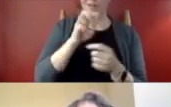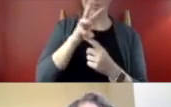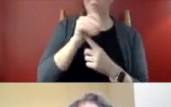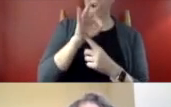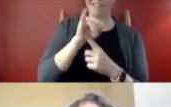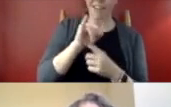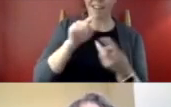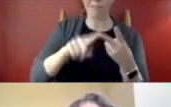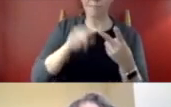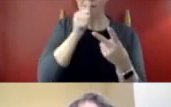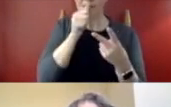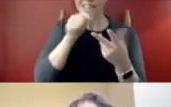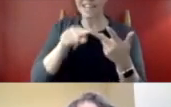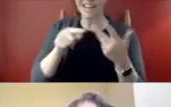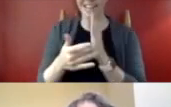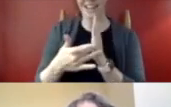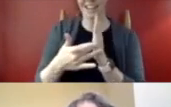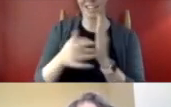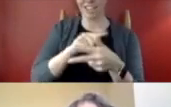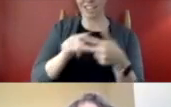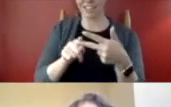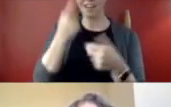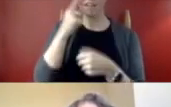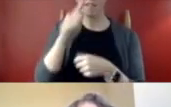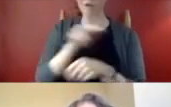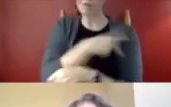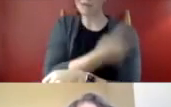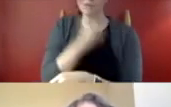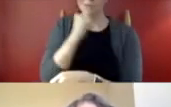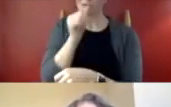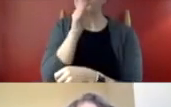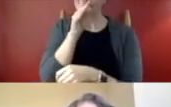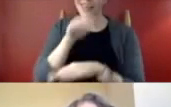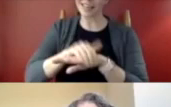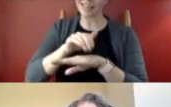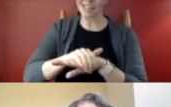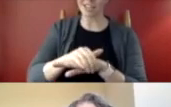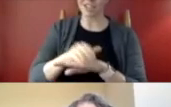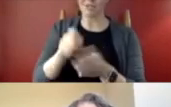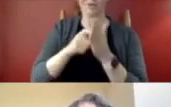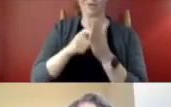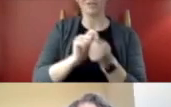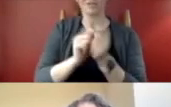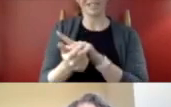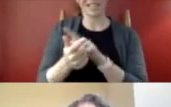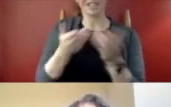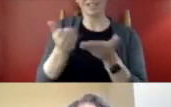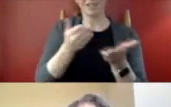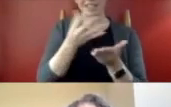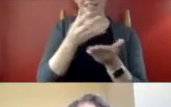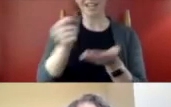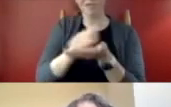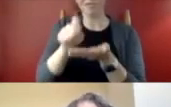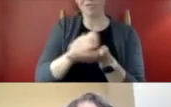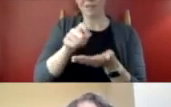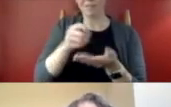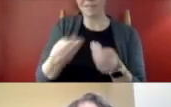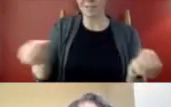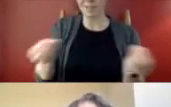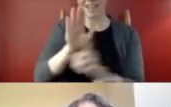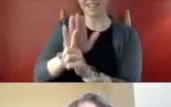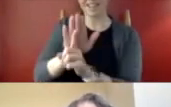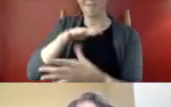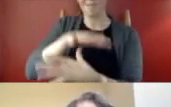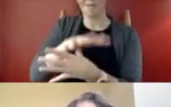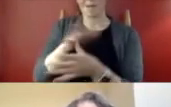technology. For non-English speakers, it also requires translation services and written materials in your primary language. Many of our patients are